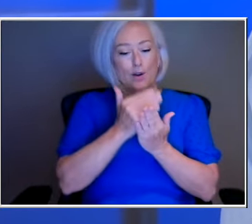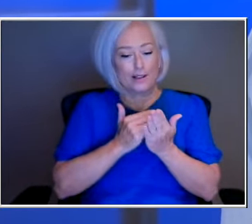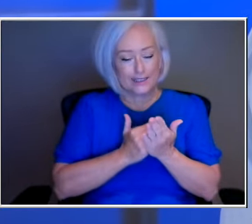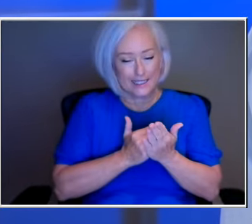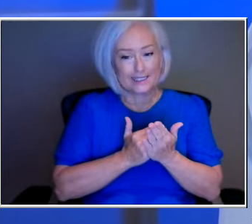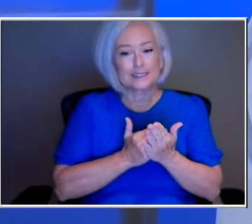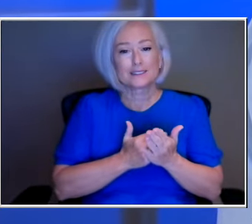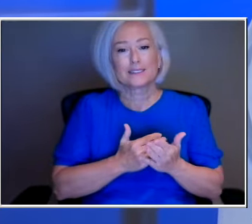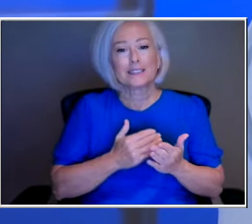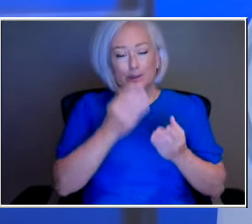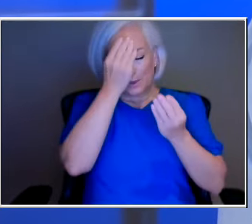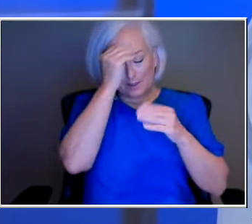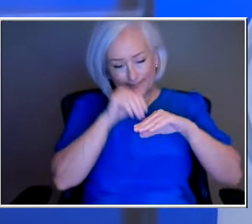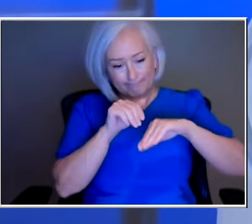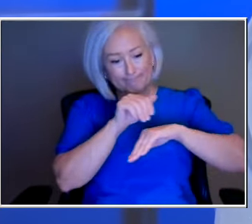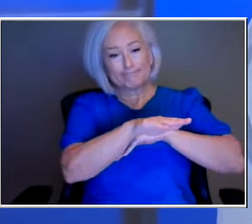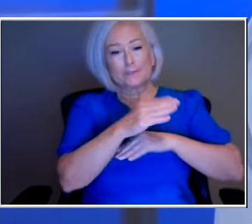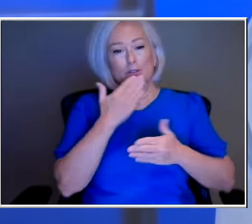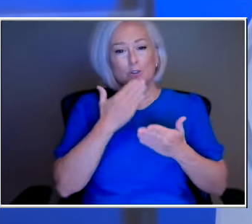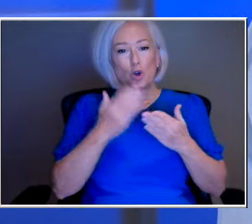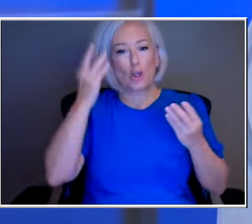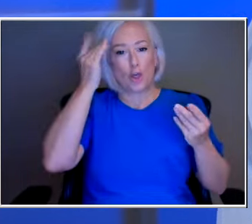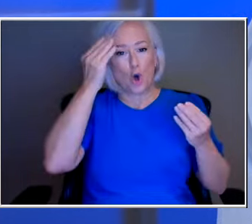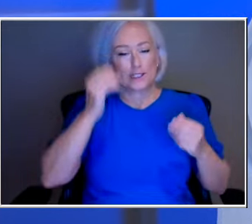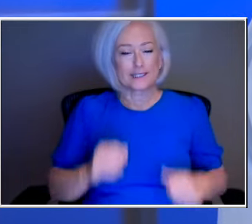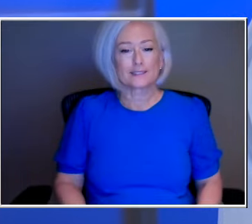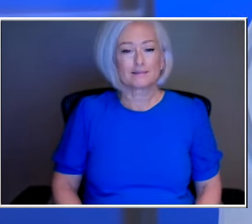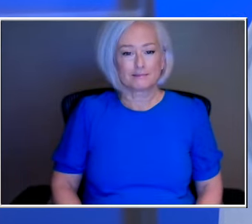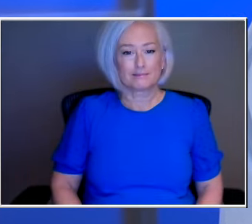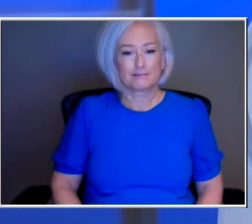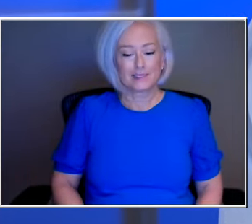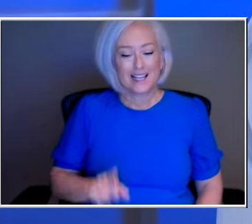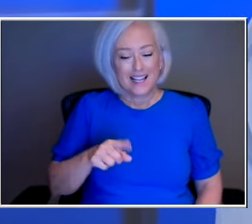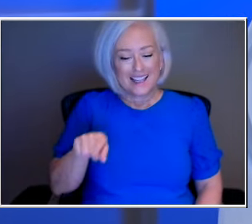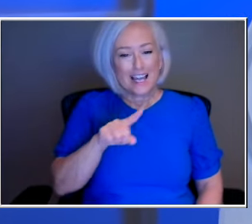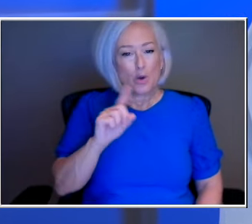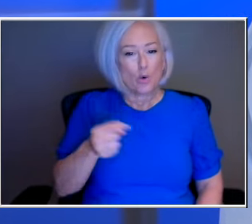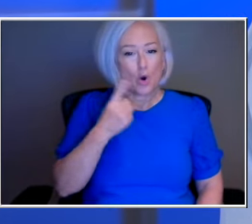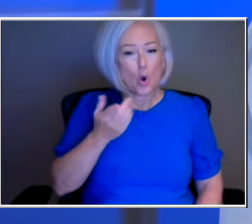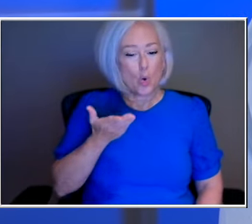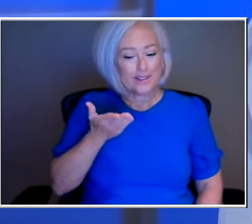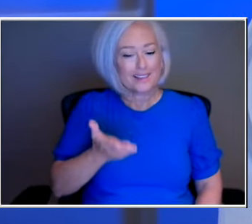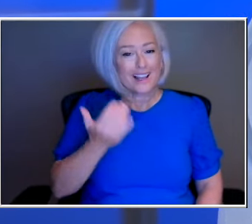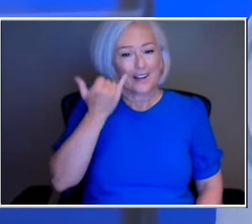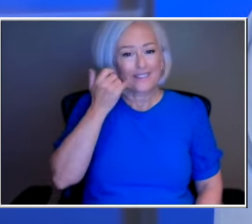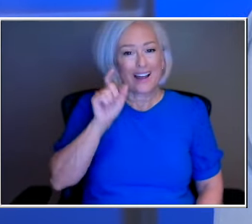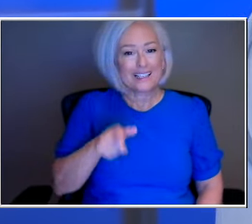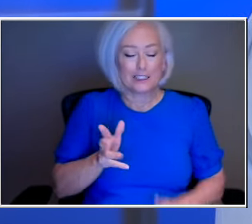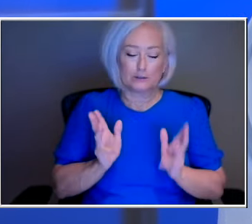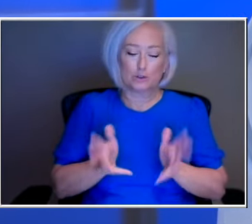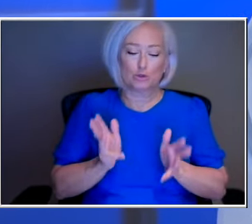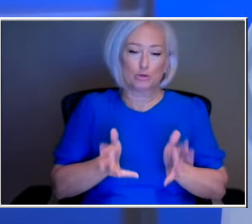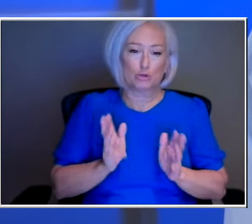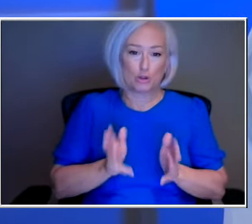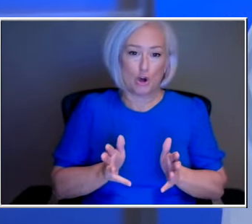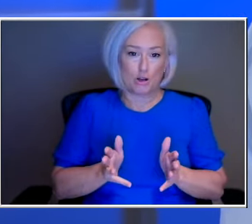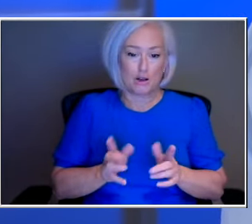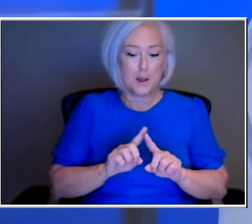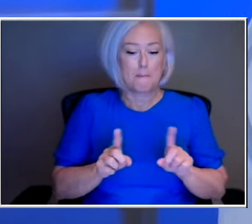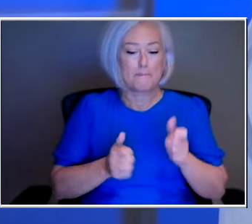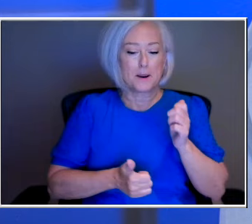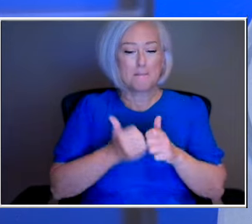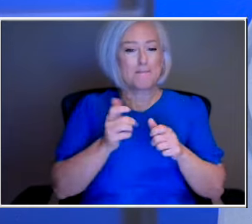gave me, they were always here for me when I needed to talk, but then more importantly, were also here